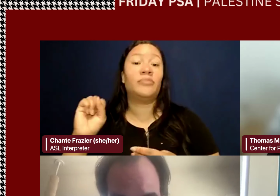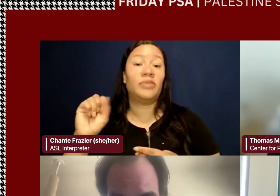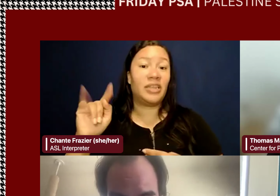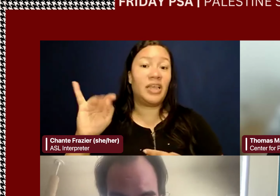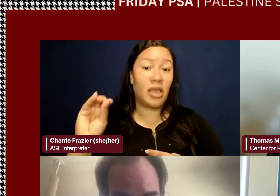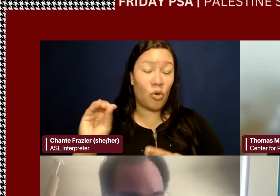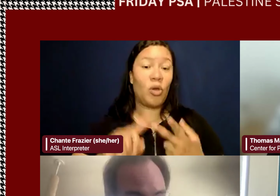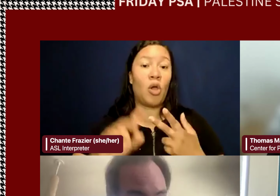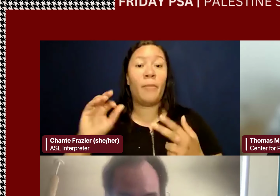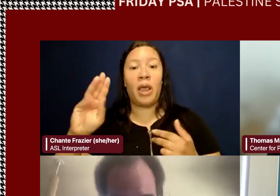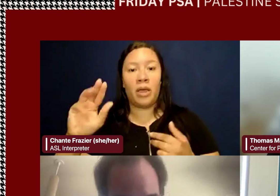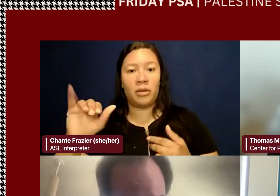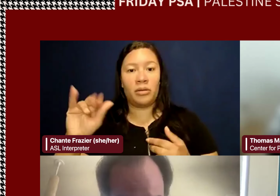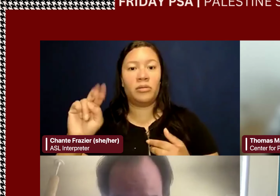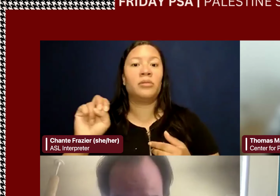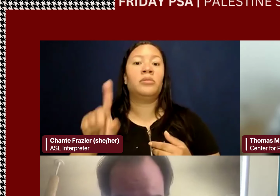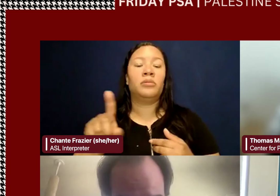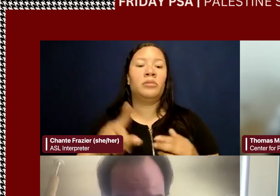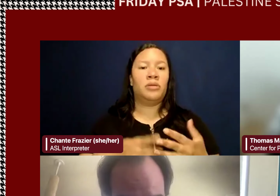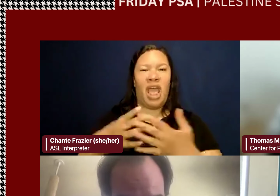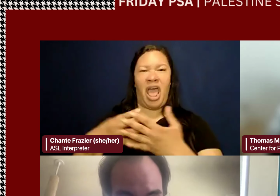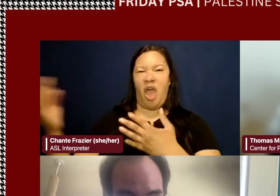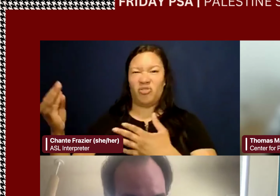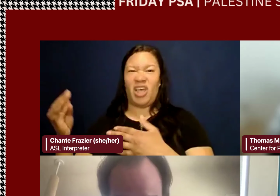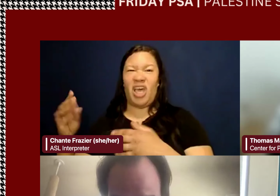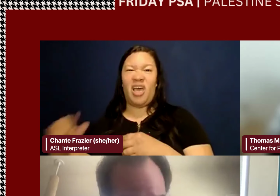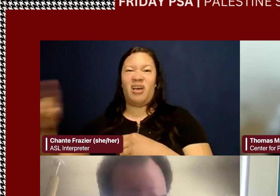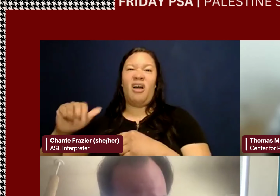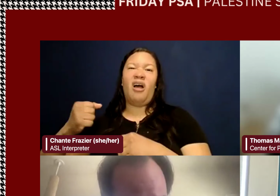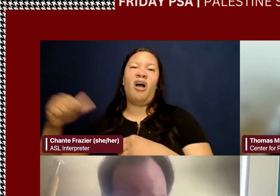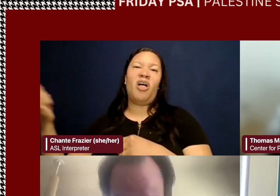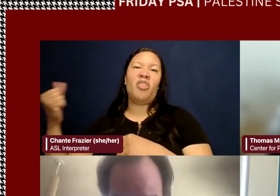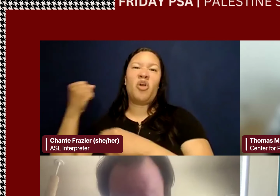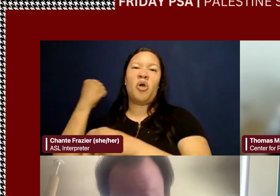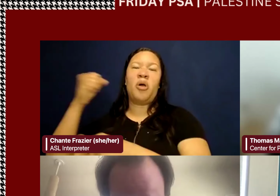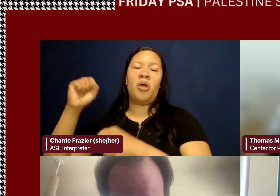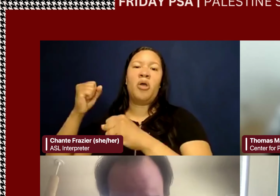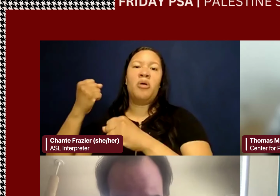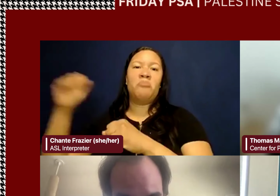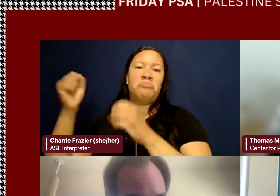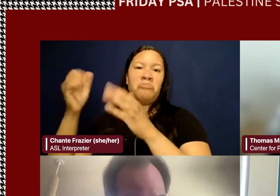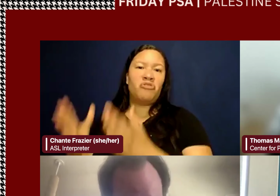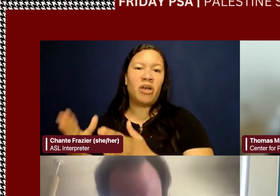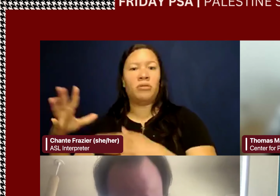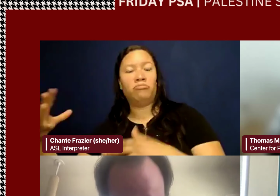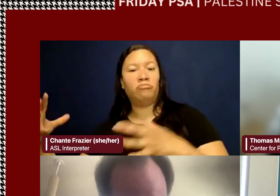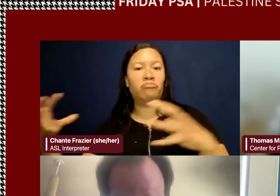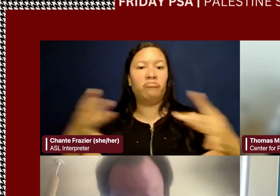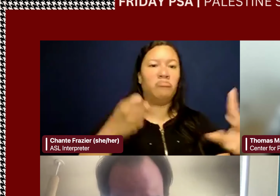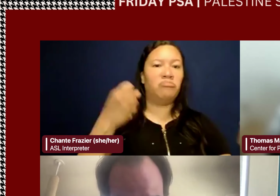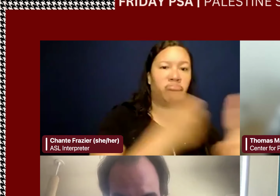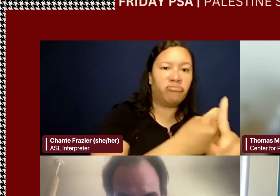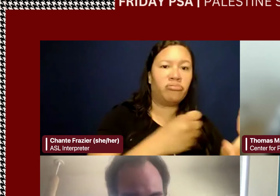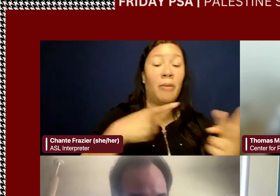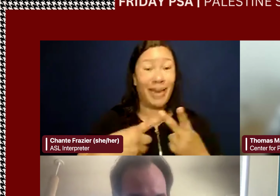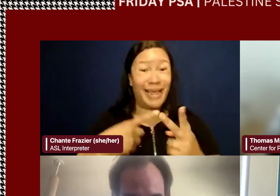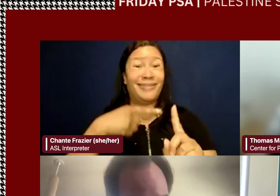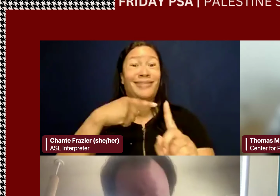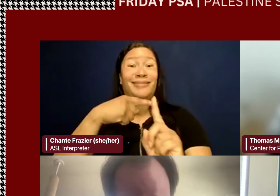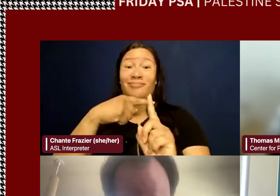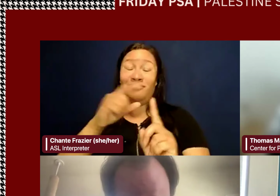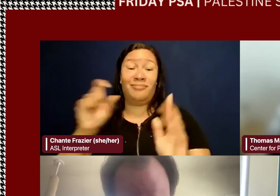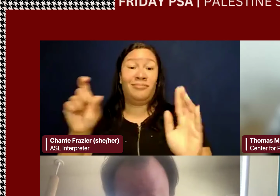attacked by both outside counter-protesters and police called by the university. In response to these attacks, which have